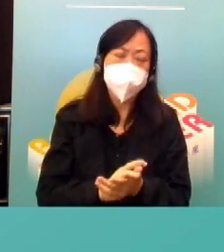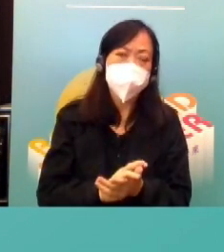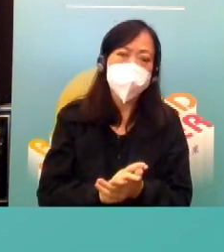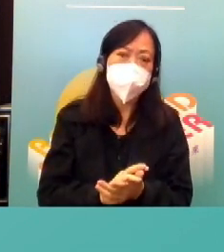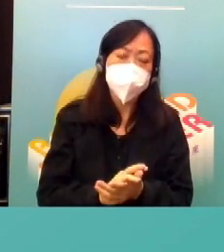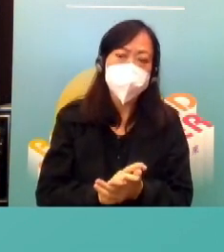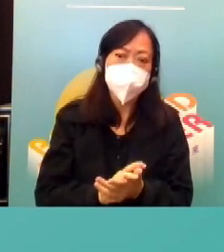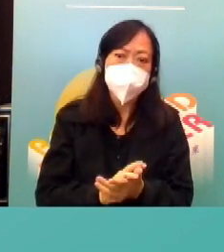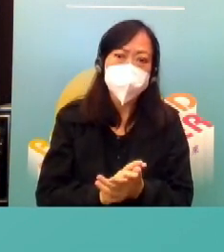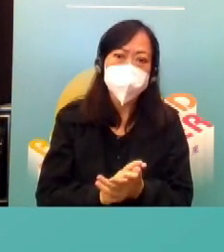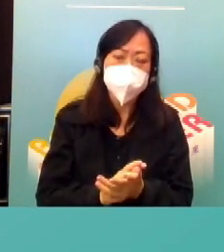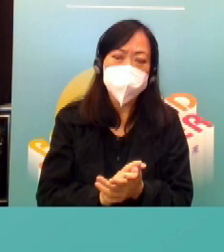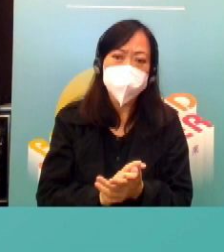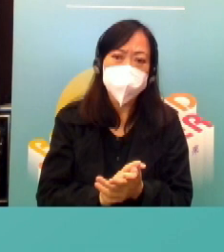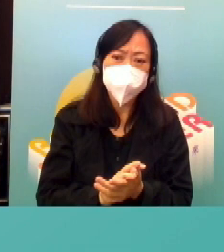1,600